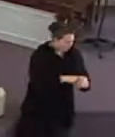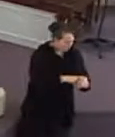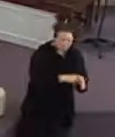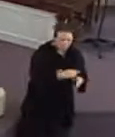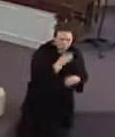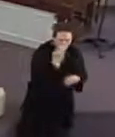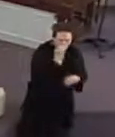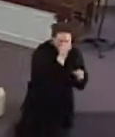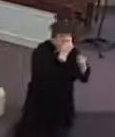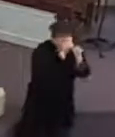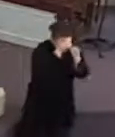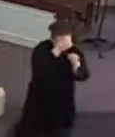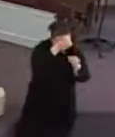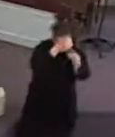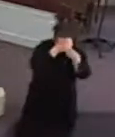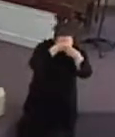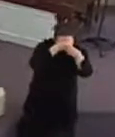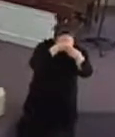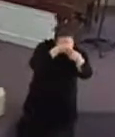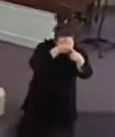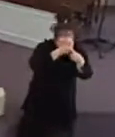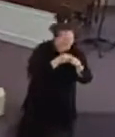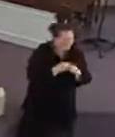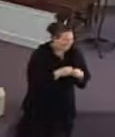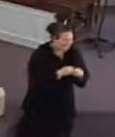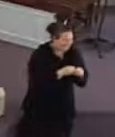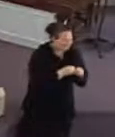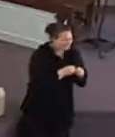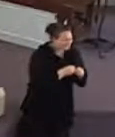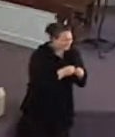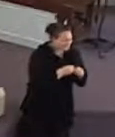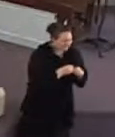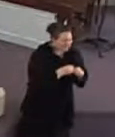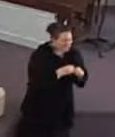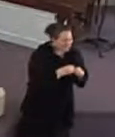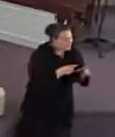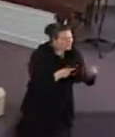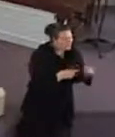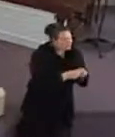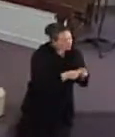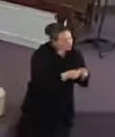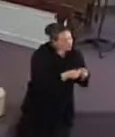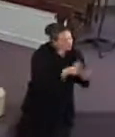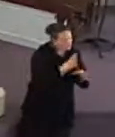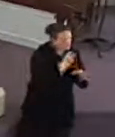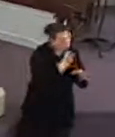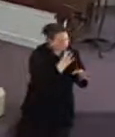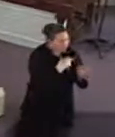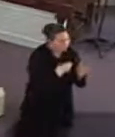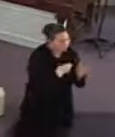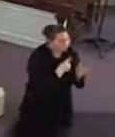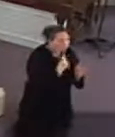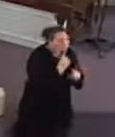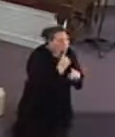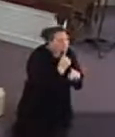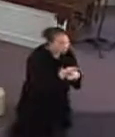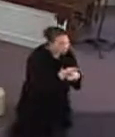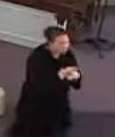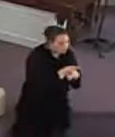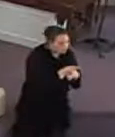and he was one of the premier men of the Victorian age. And his words that he spoke were true in a legal